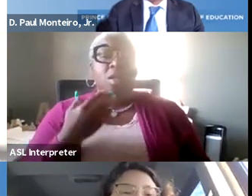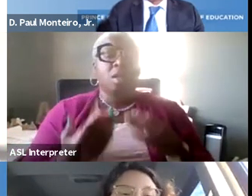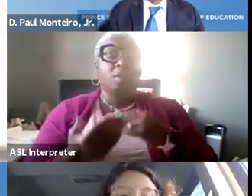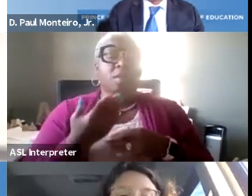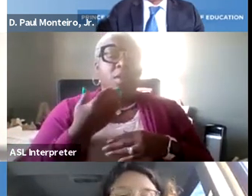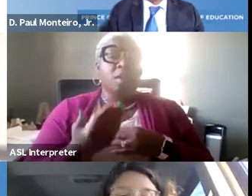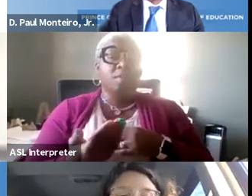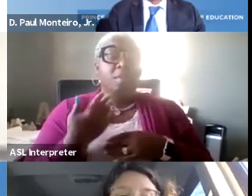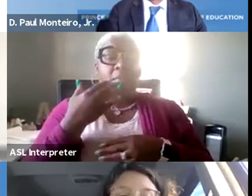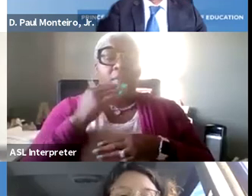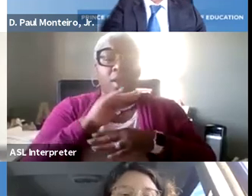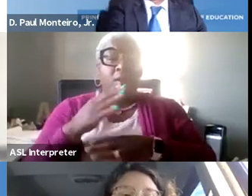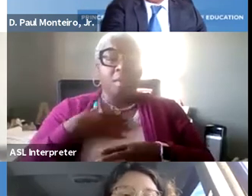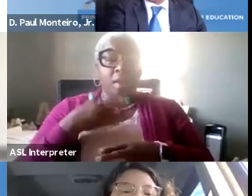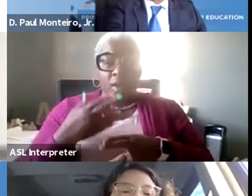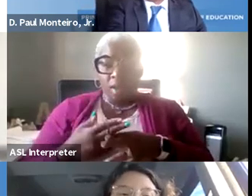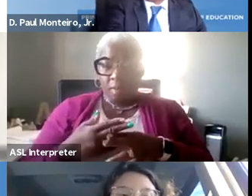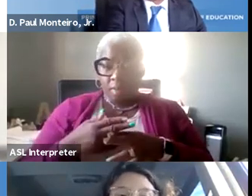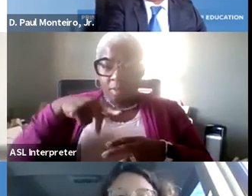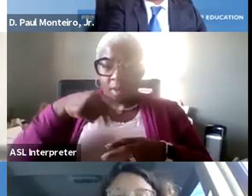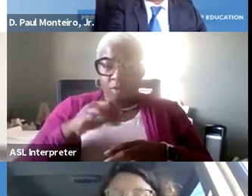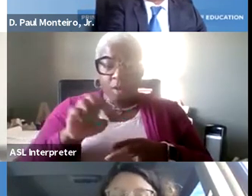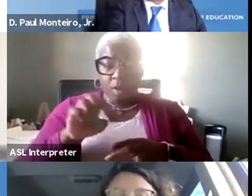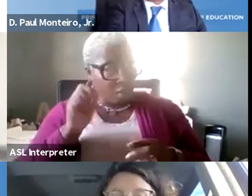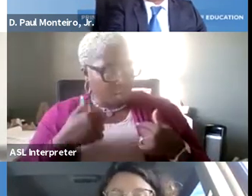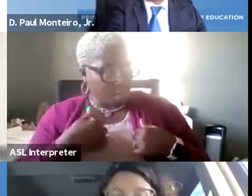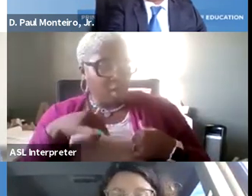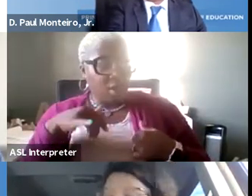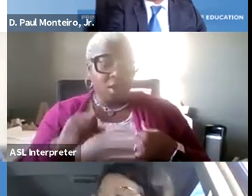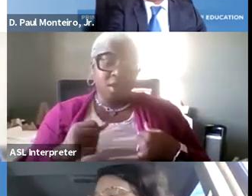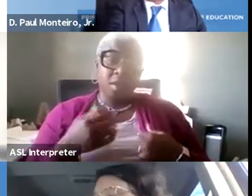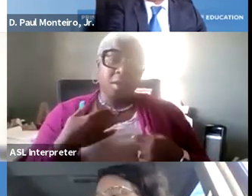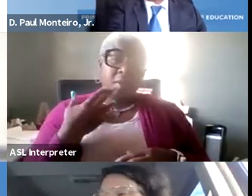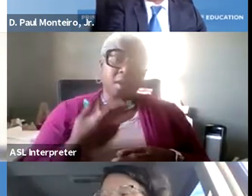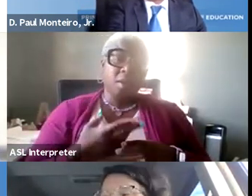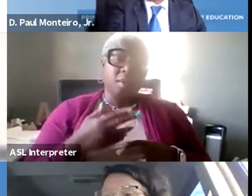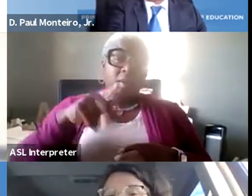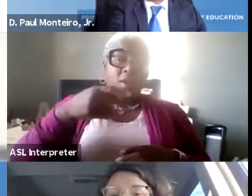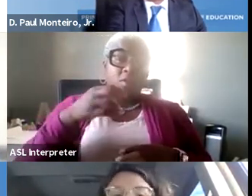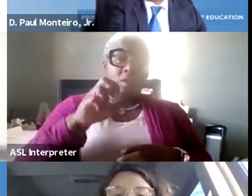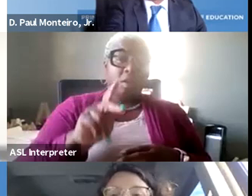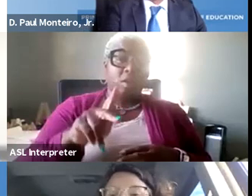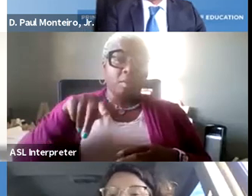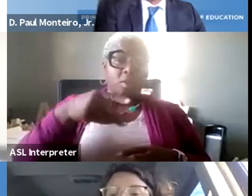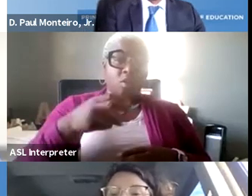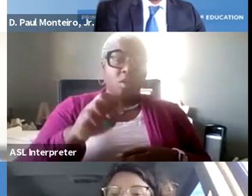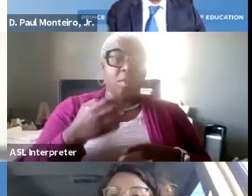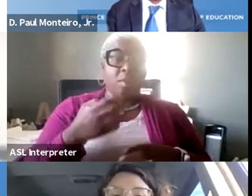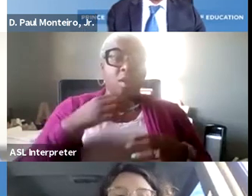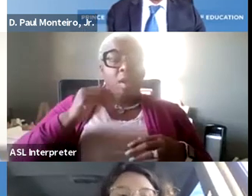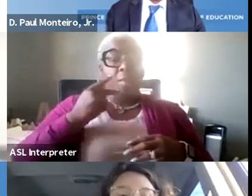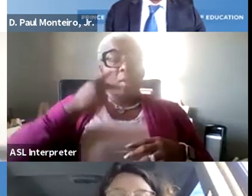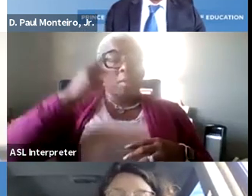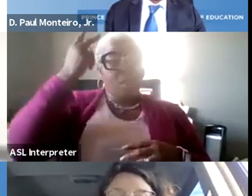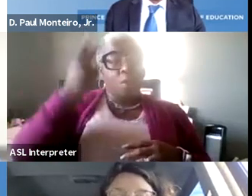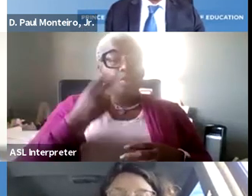Patrick Pashal. You can hear me, yes? Yes. Great. Thank you. My name is Patrick Pashal. I'm a parent of two students